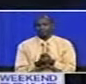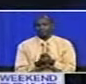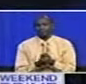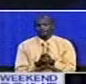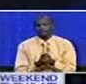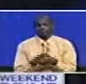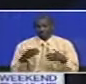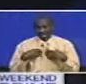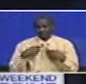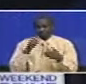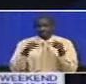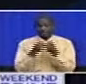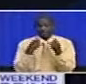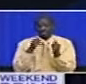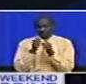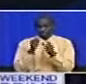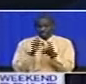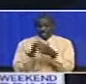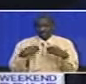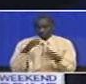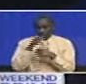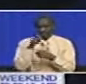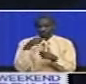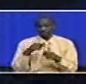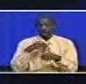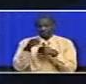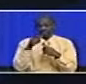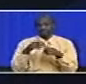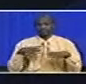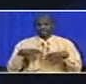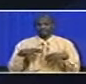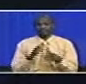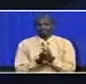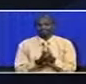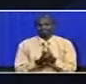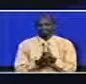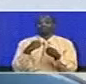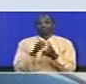Right, there's a lot happening in the world of sports, and we will have all that for you after this break.